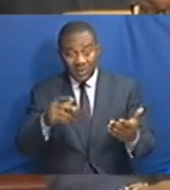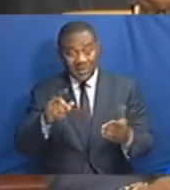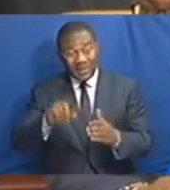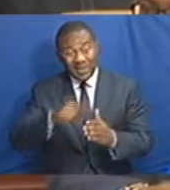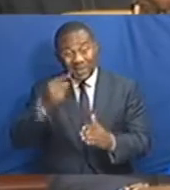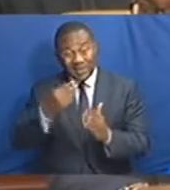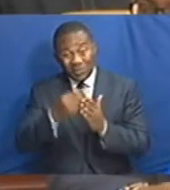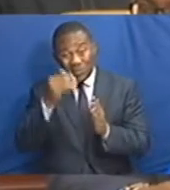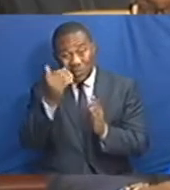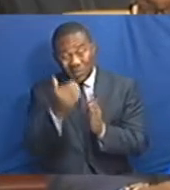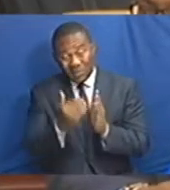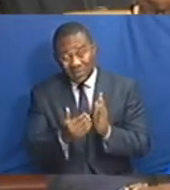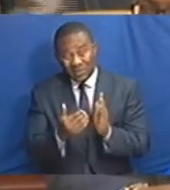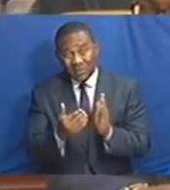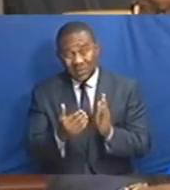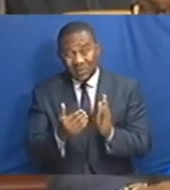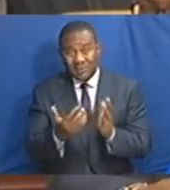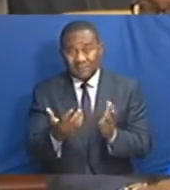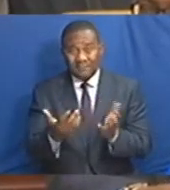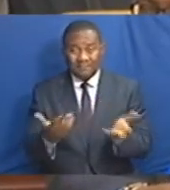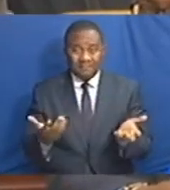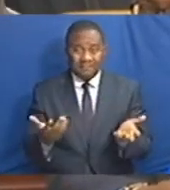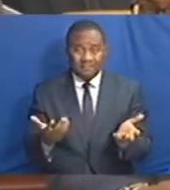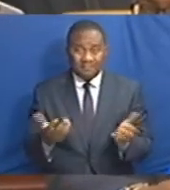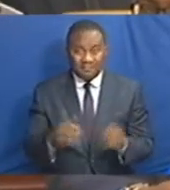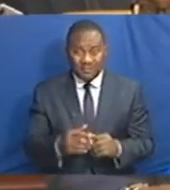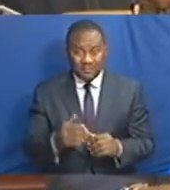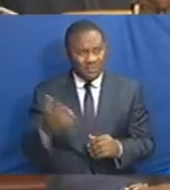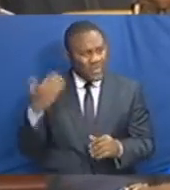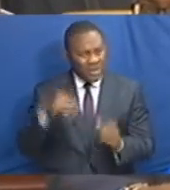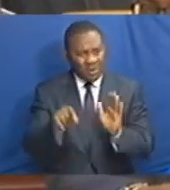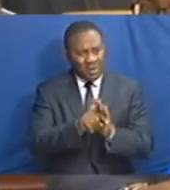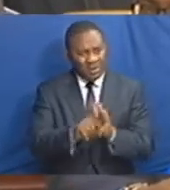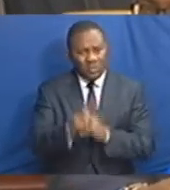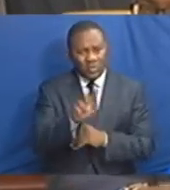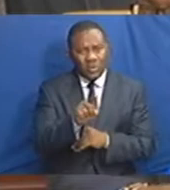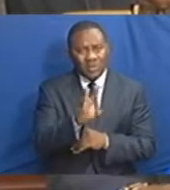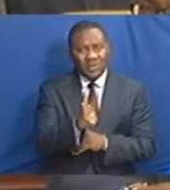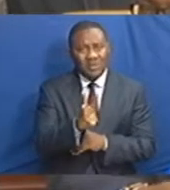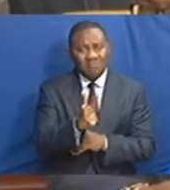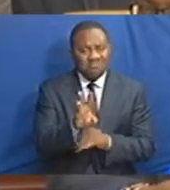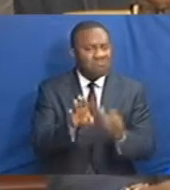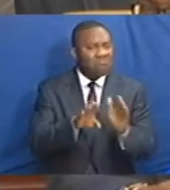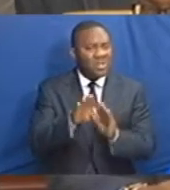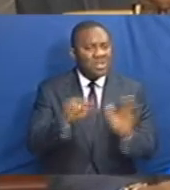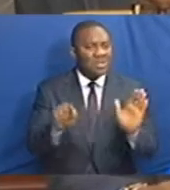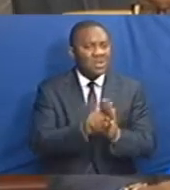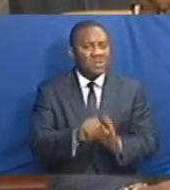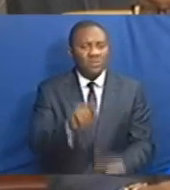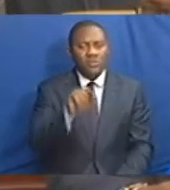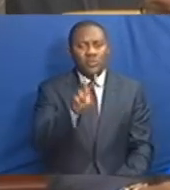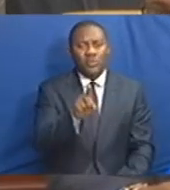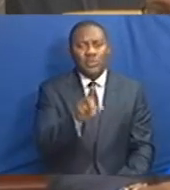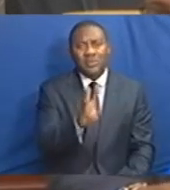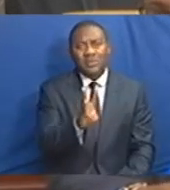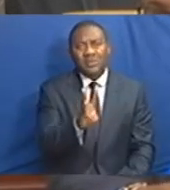budget, because you know that we took industry from negative 2.6, growth rate to, that